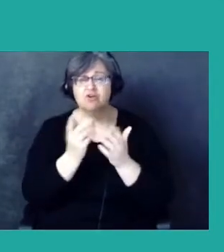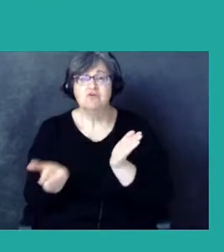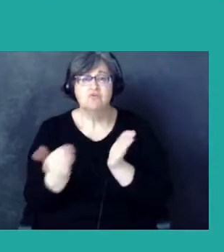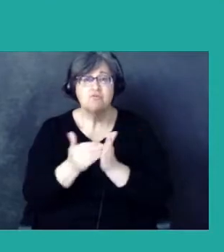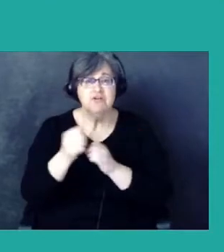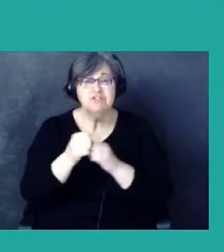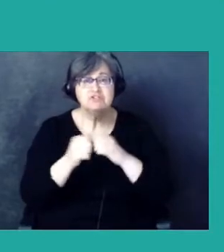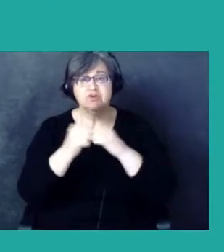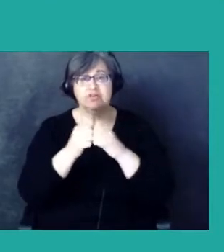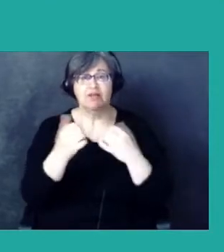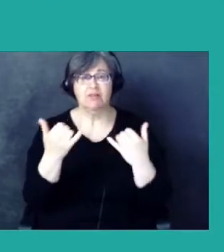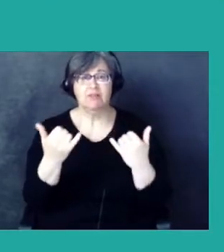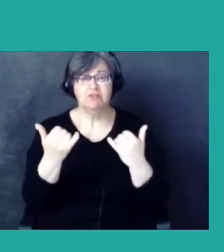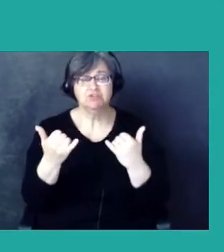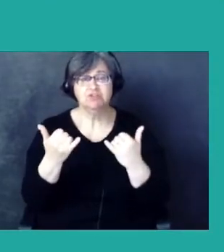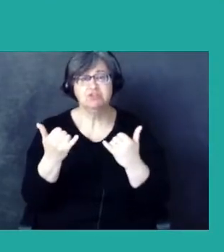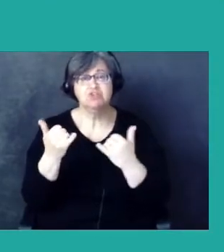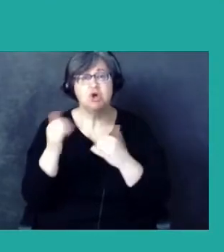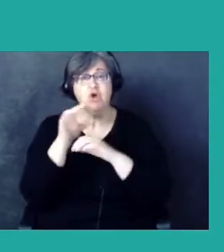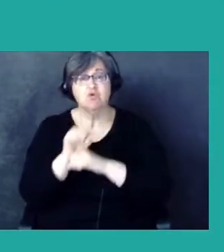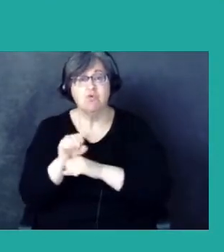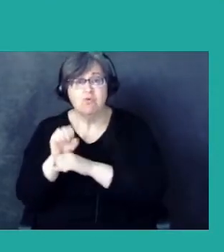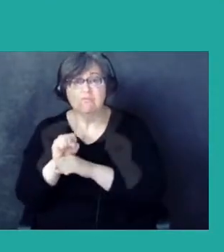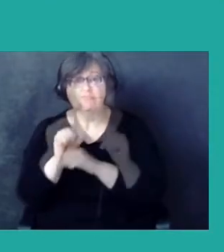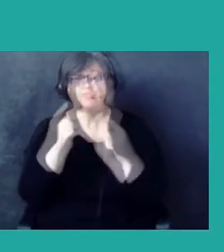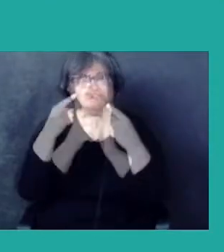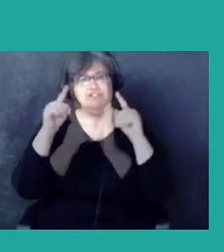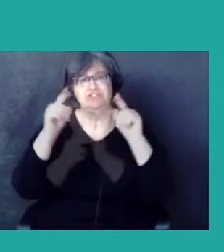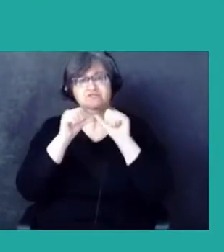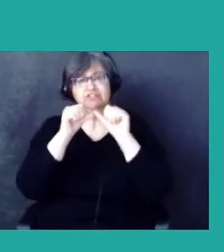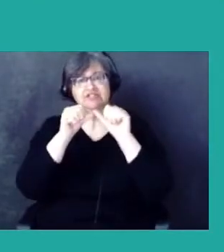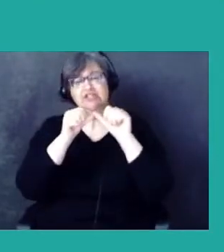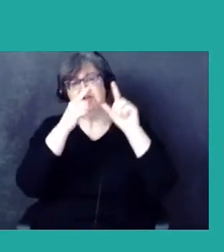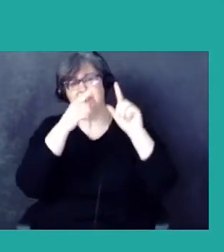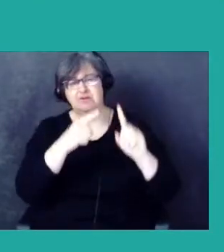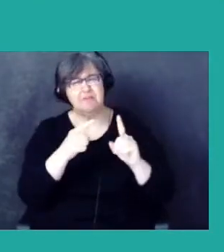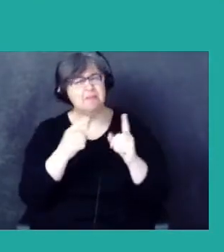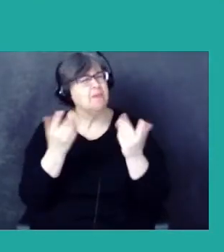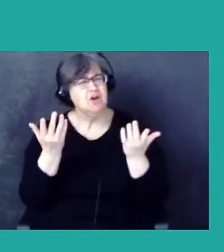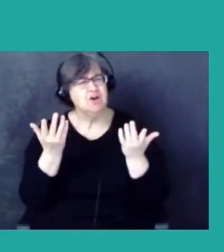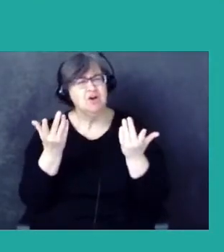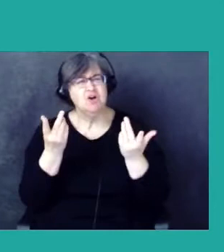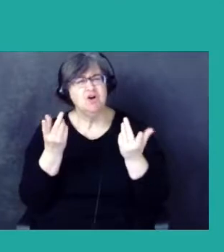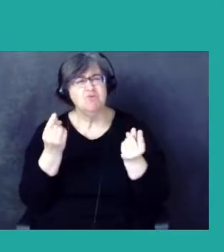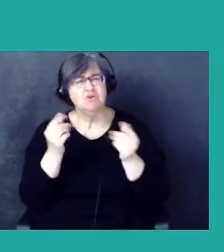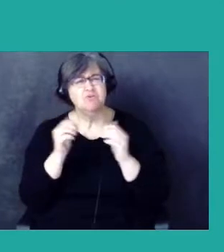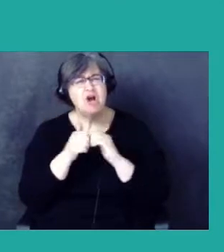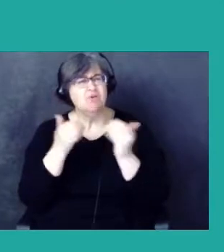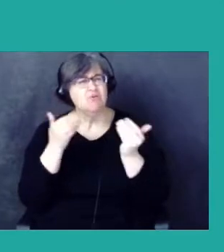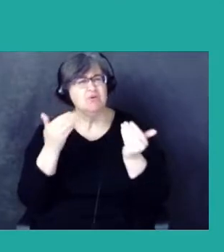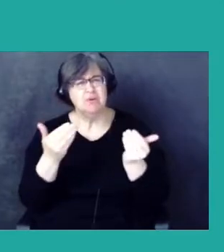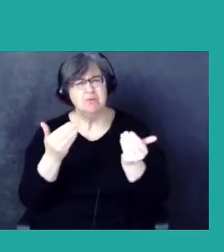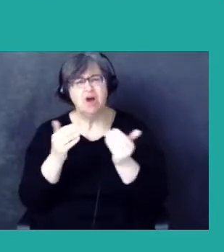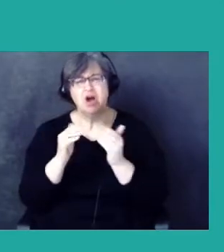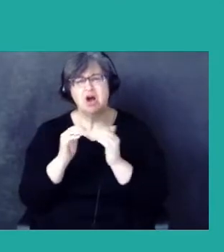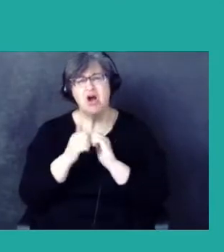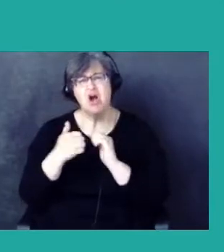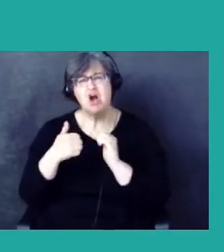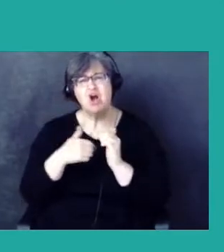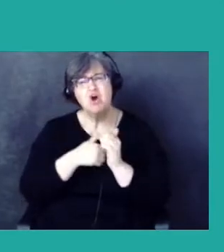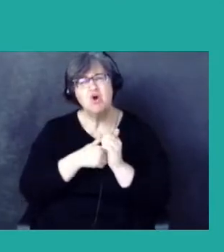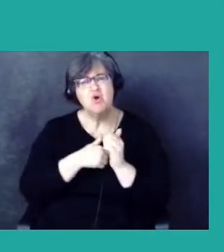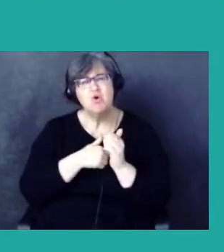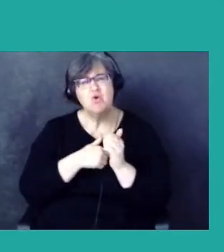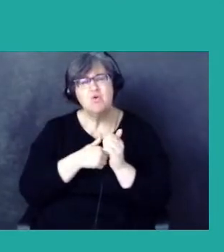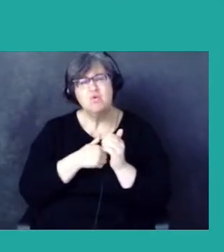norms and rules of how to achieve sustainable development. How do we move forward? How do we get the economy